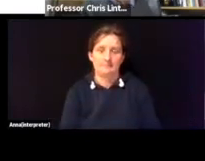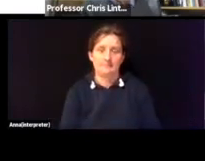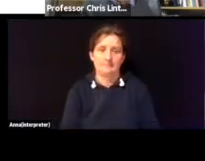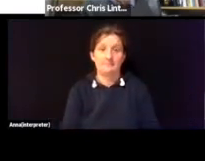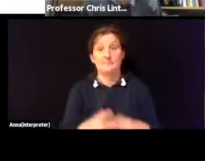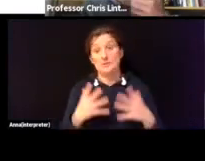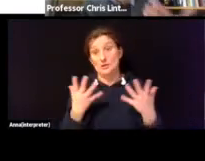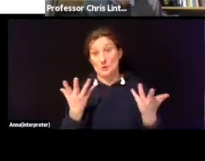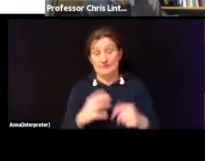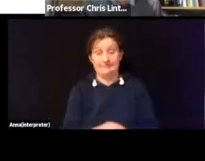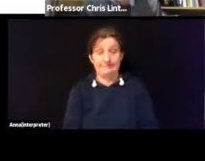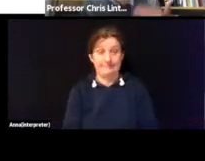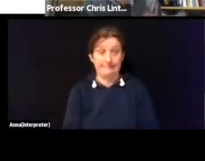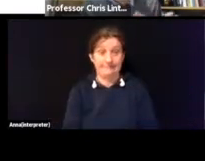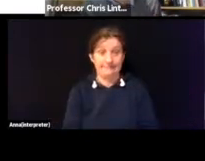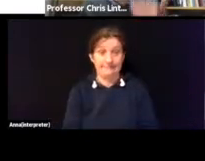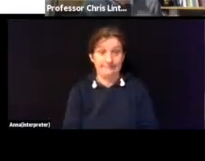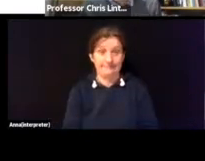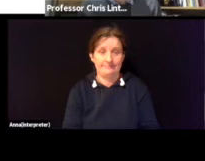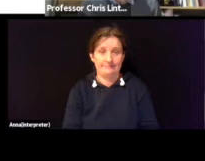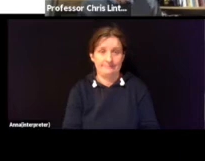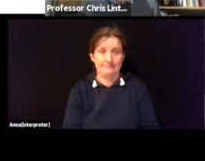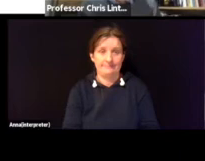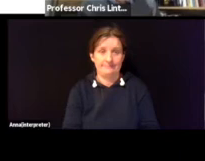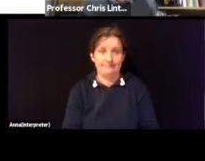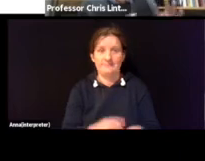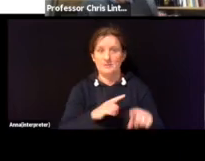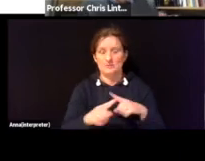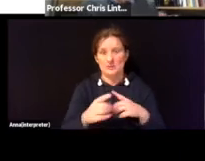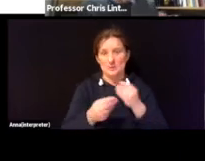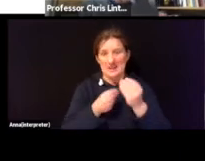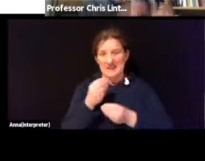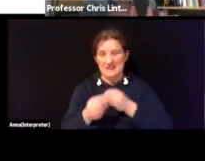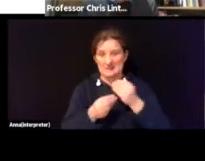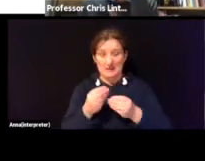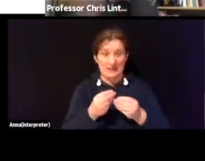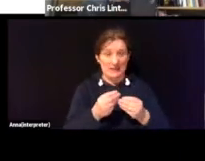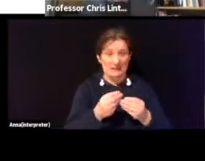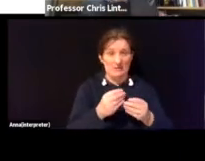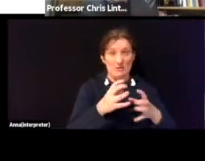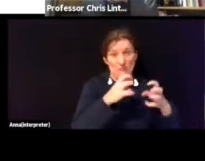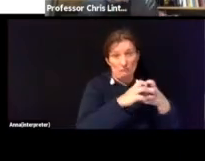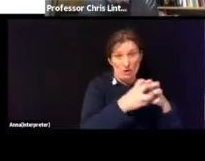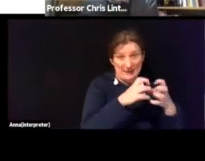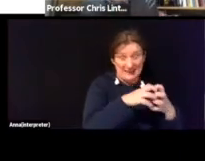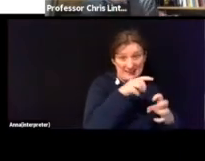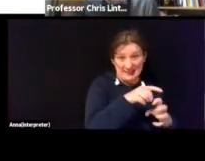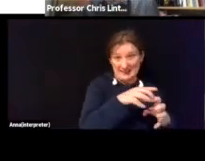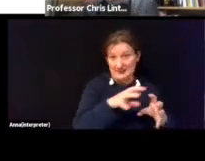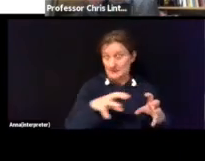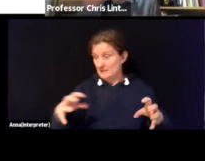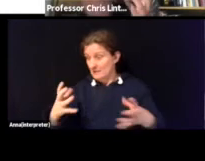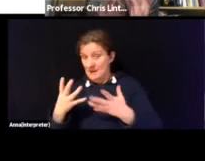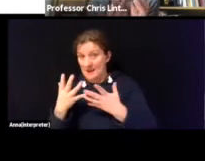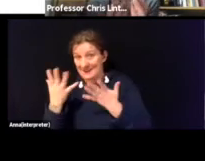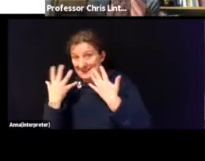So how does that explain our pattern? We're trying to explain Mercury, Venus, Earth, Mars, rocky, inner, Jupiter, Saturn, Uranus, Neptune, gaseous, further out.